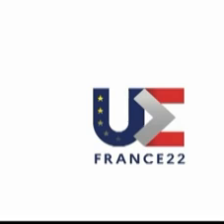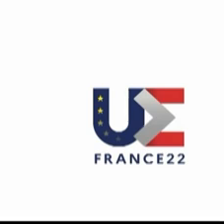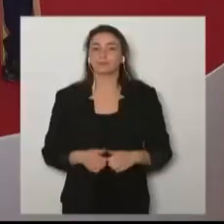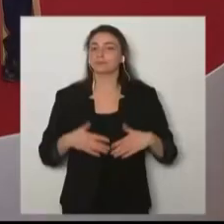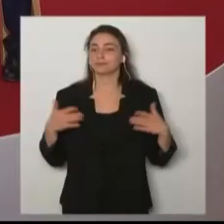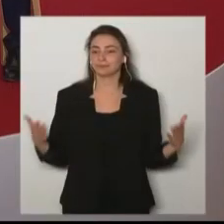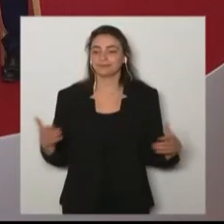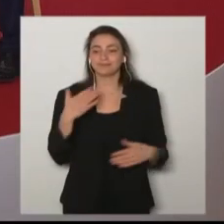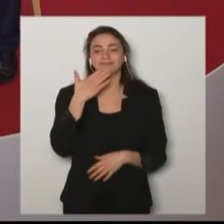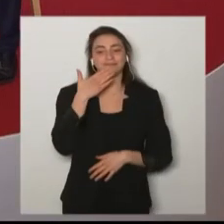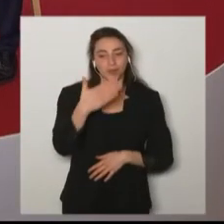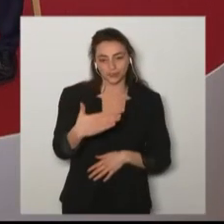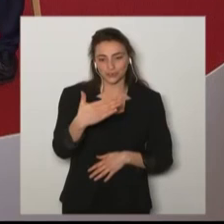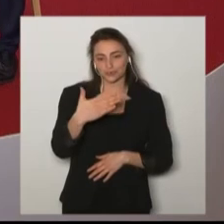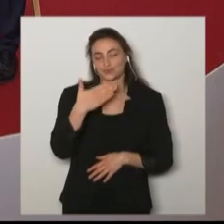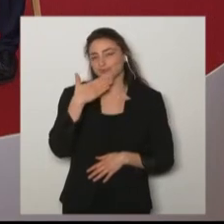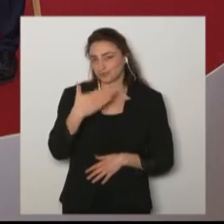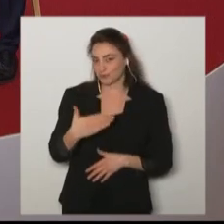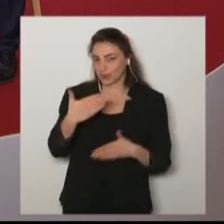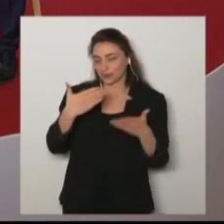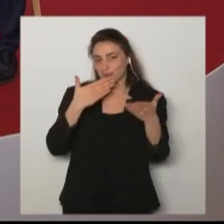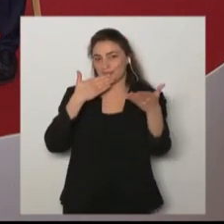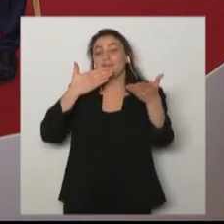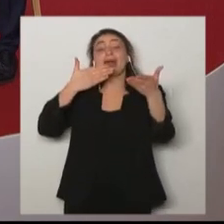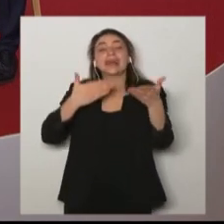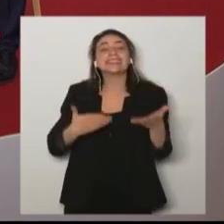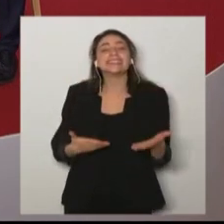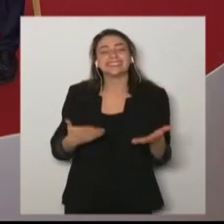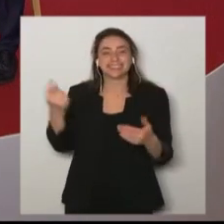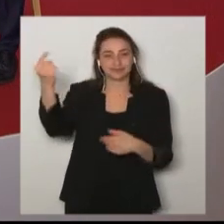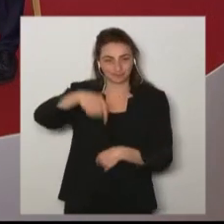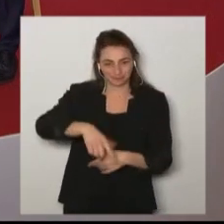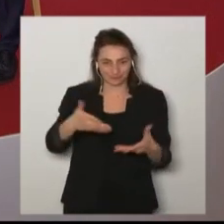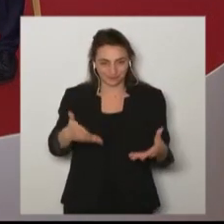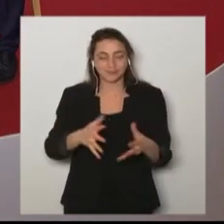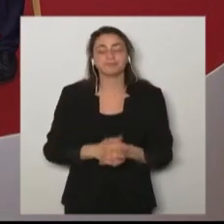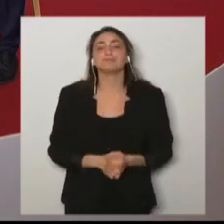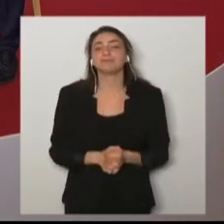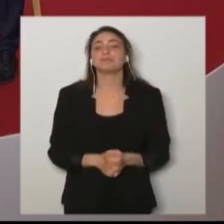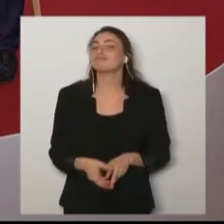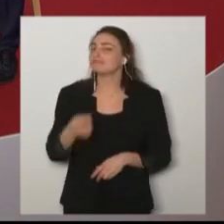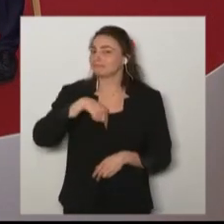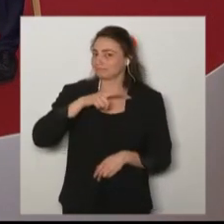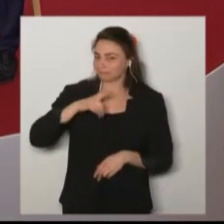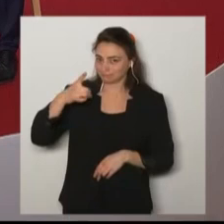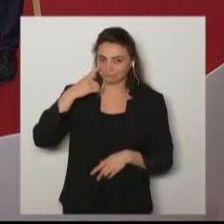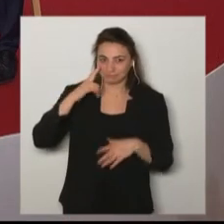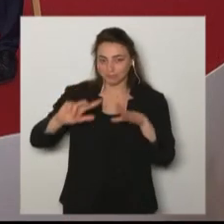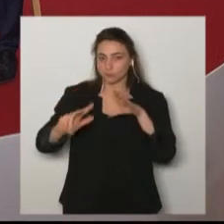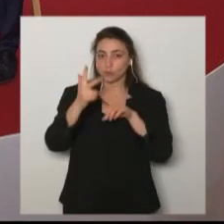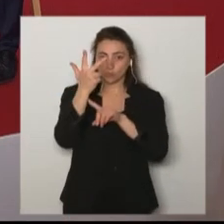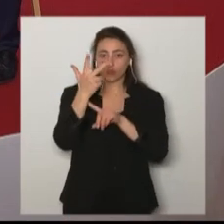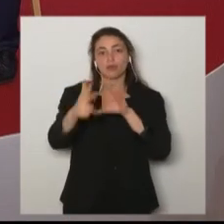Hello, thanks to be here with us. We're going to see the 3 statements of the group, but just to have a few introduction on this